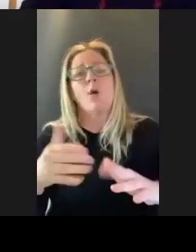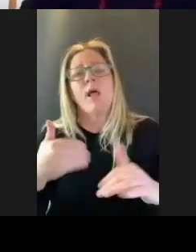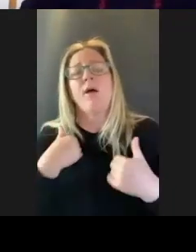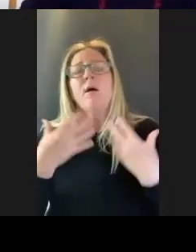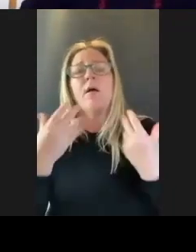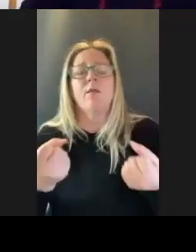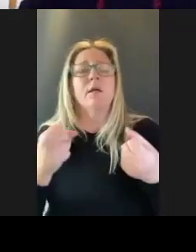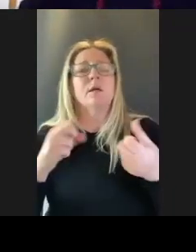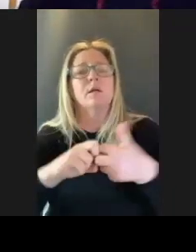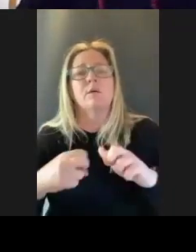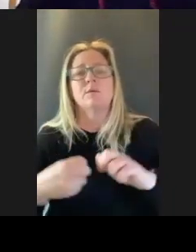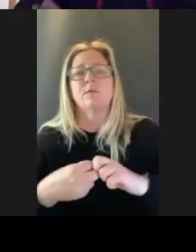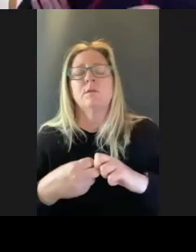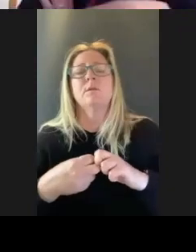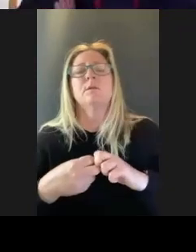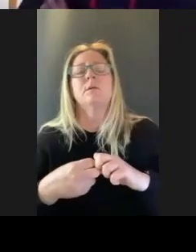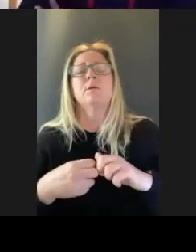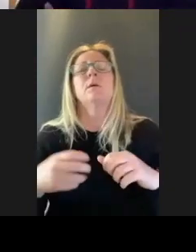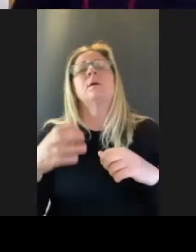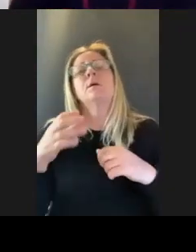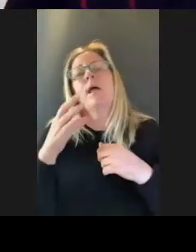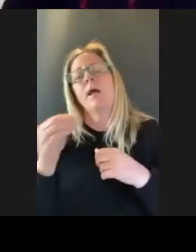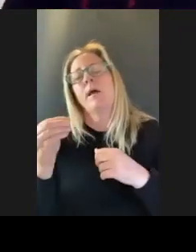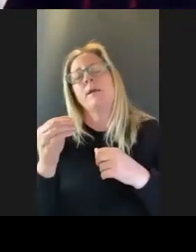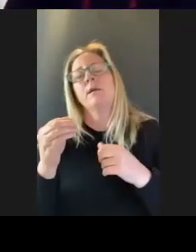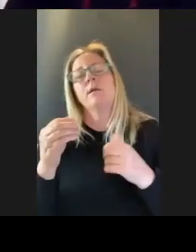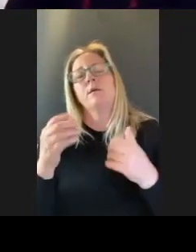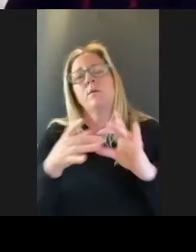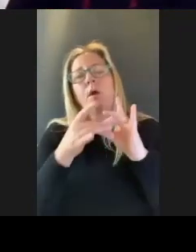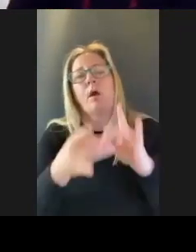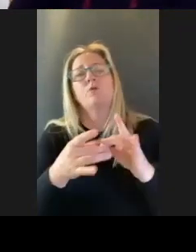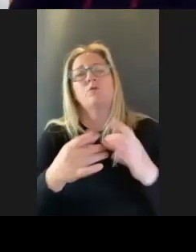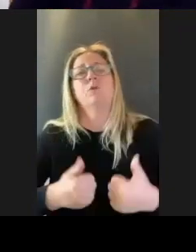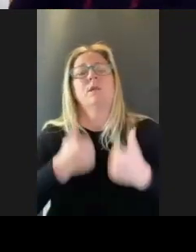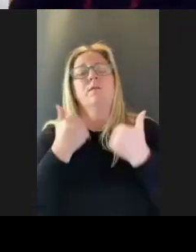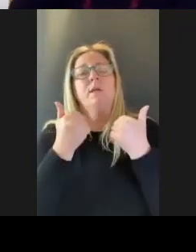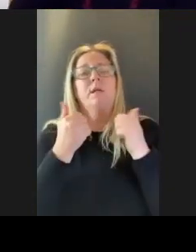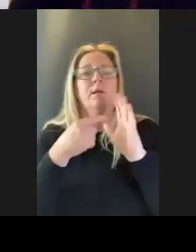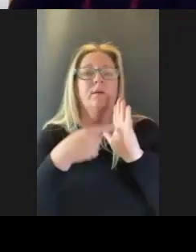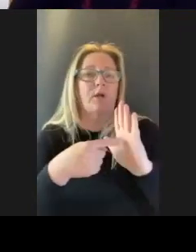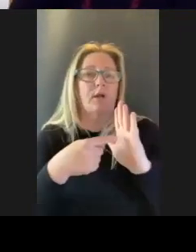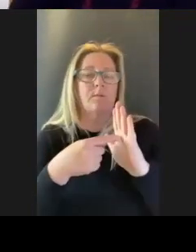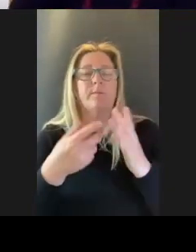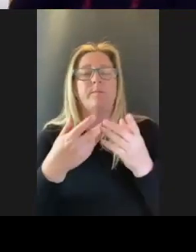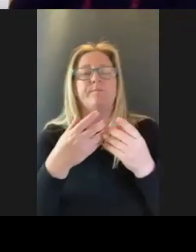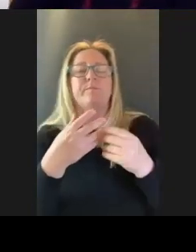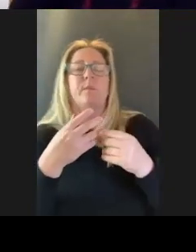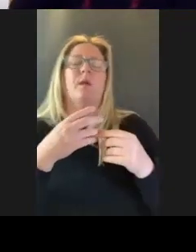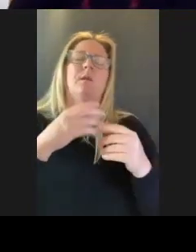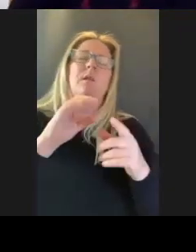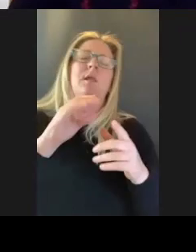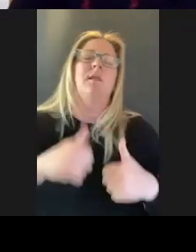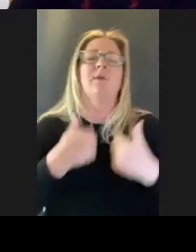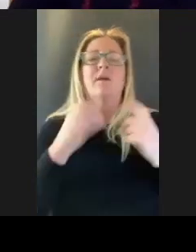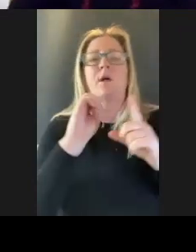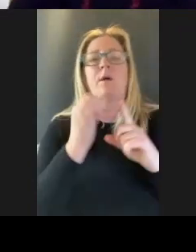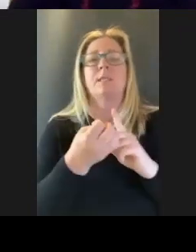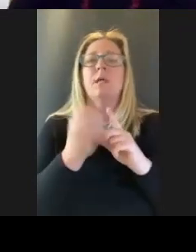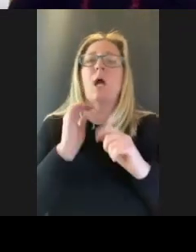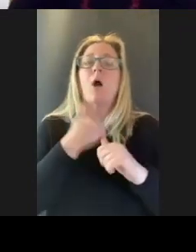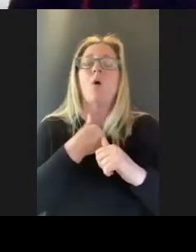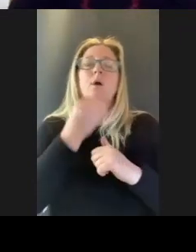access. Regarding living environments, a good example, just as Dr. Boyce also mentioned, are residential